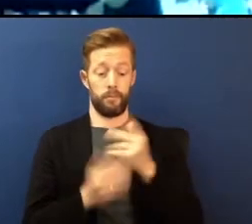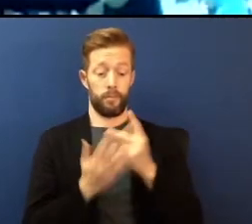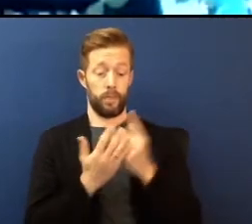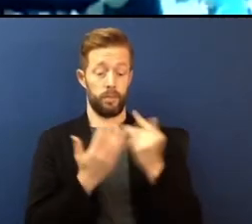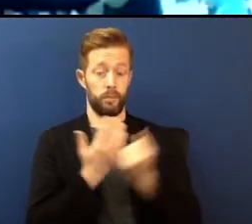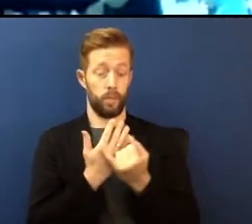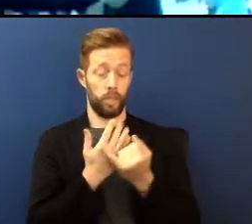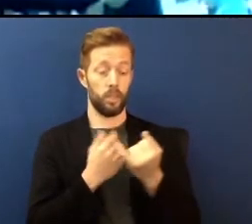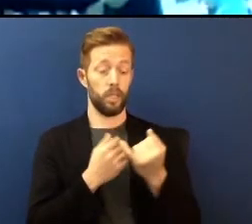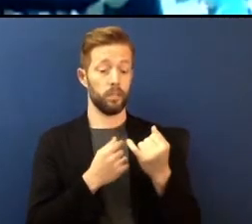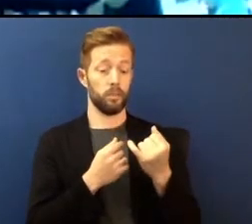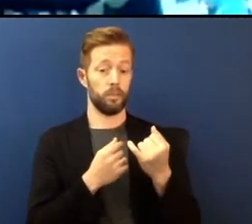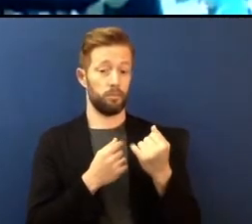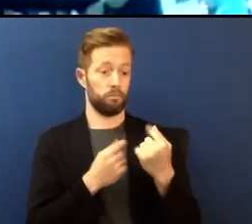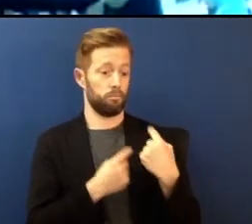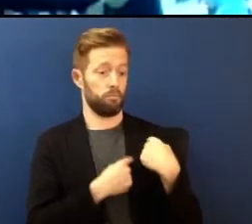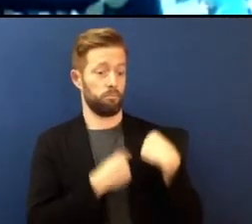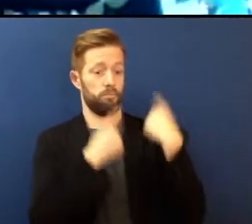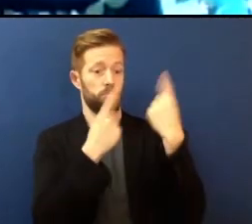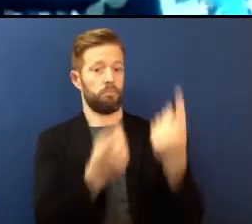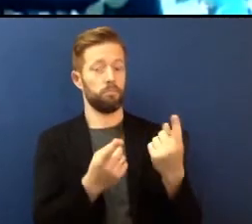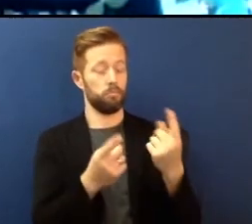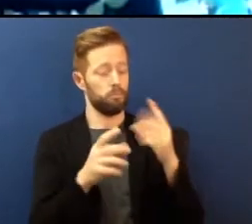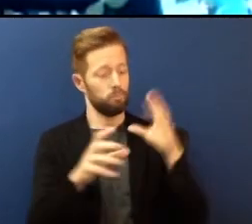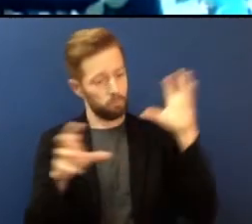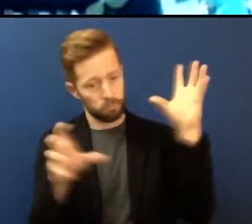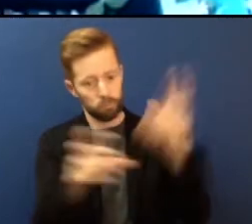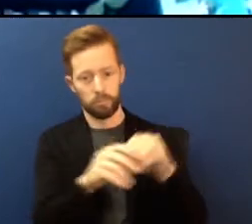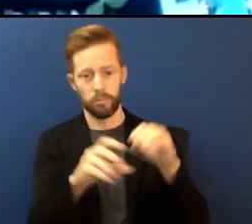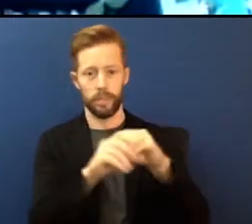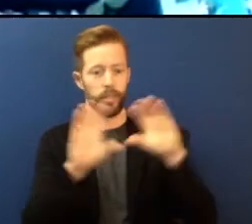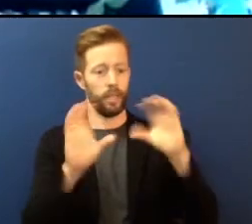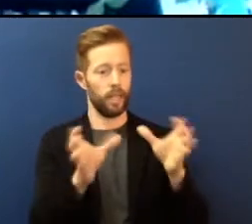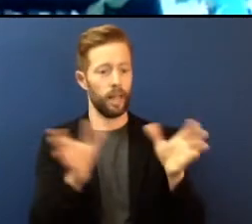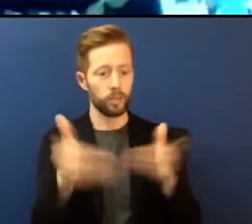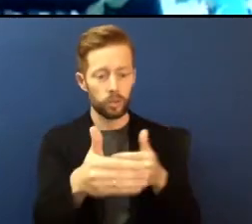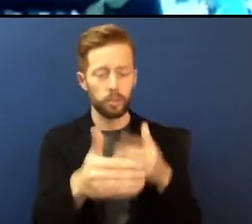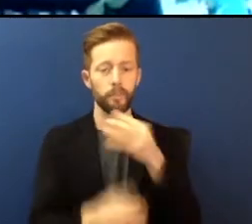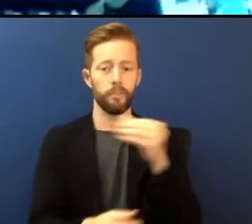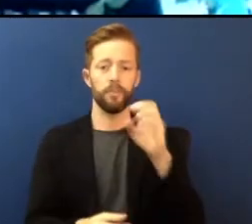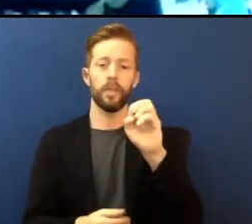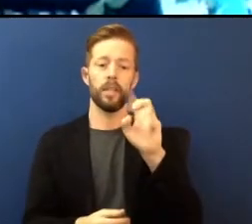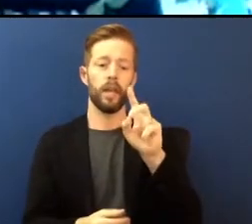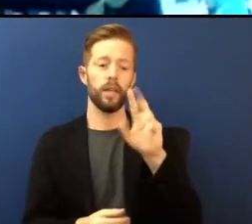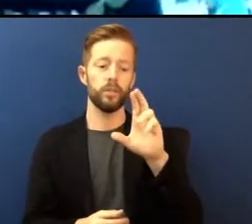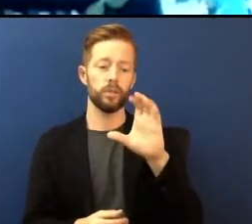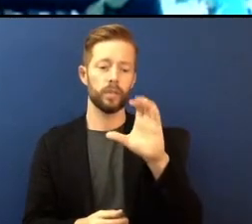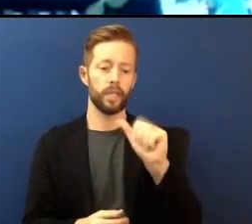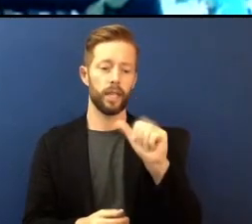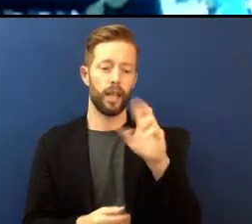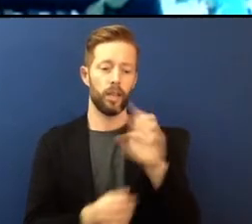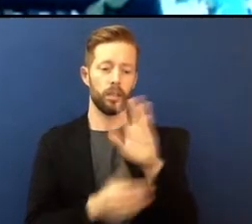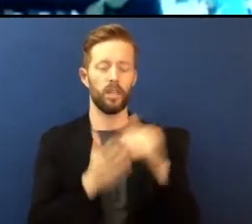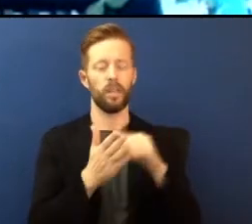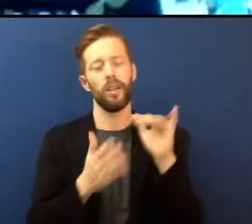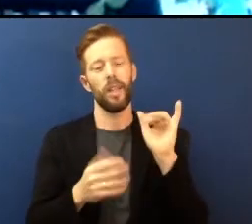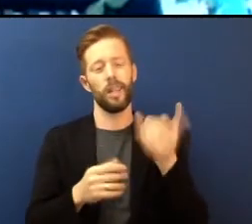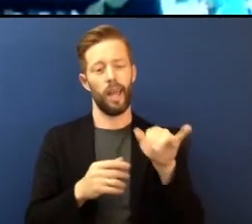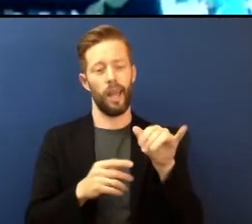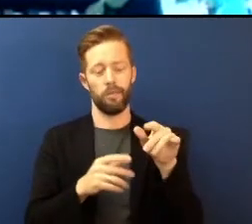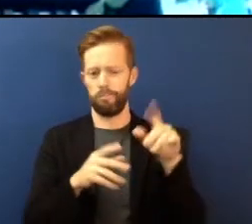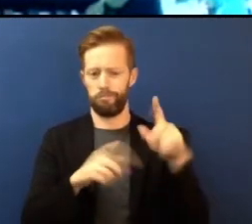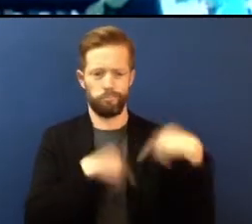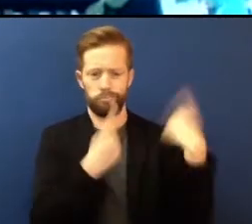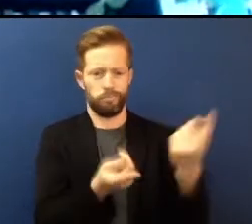which up until COVID-19 had a large focus on working in classrooms and working with the educare centers that are part of our